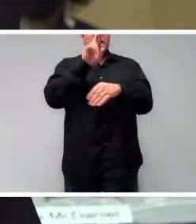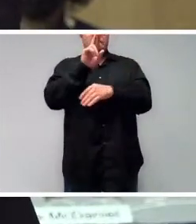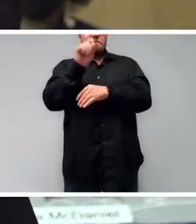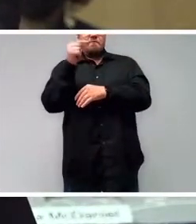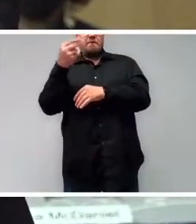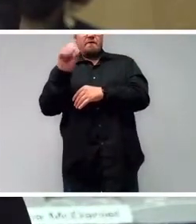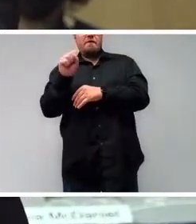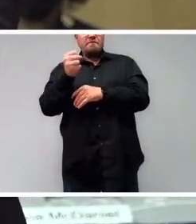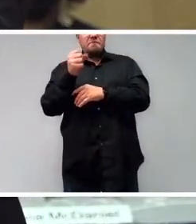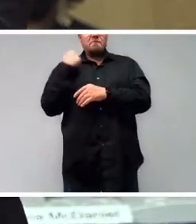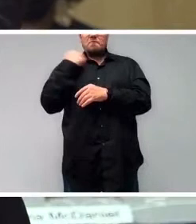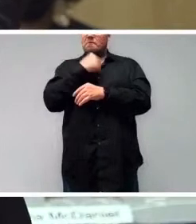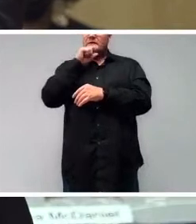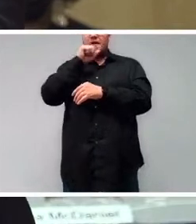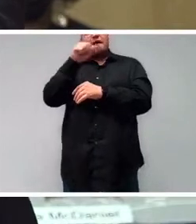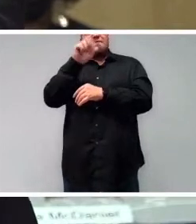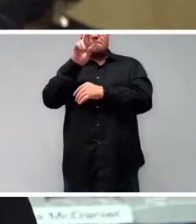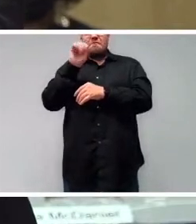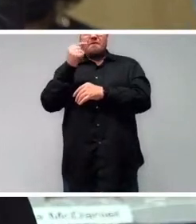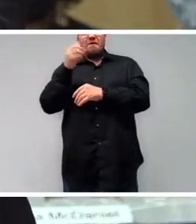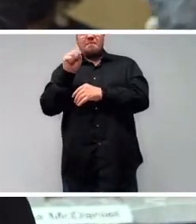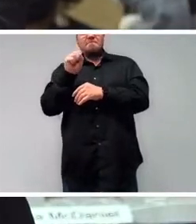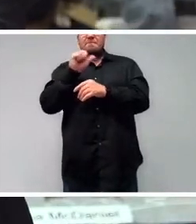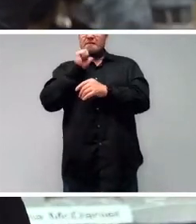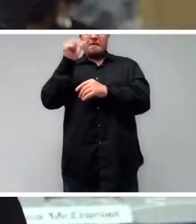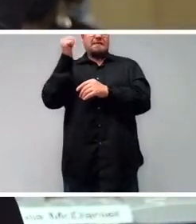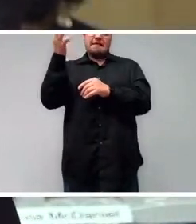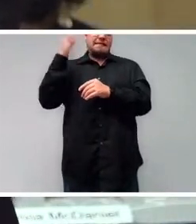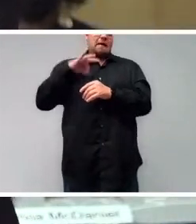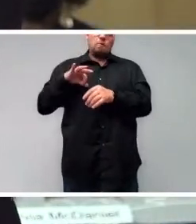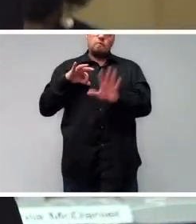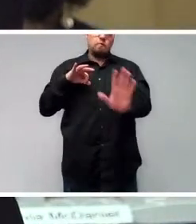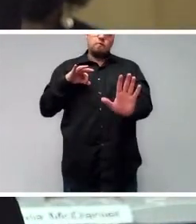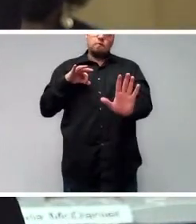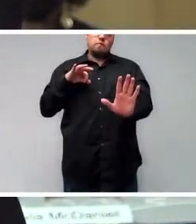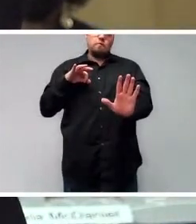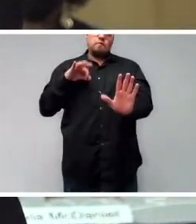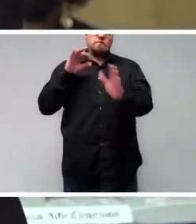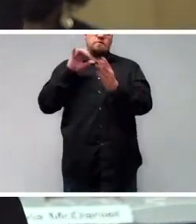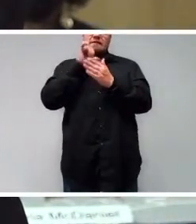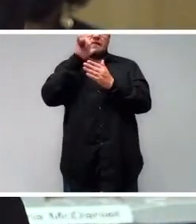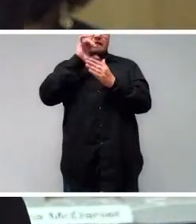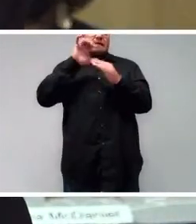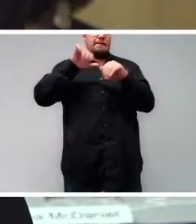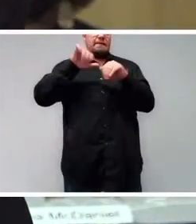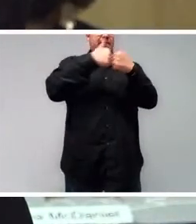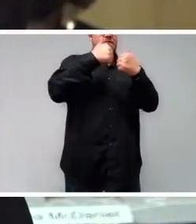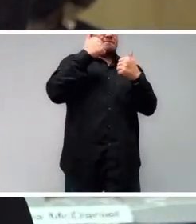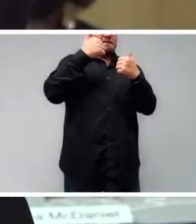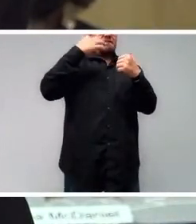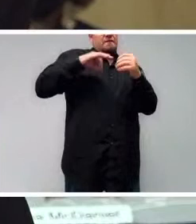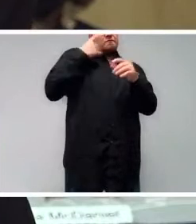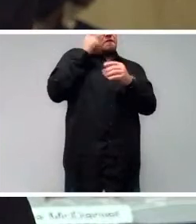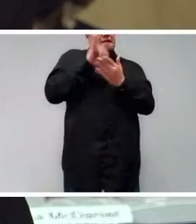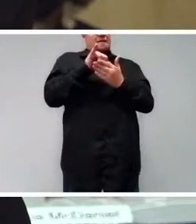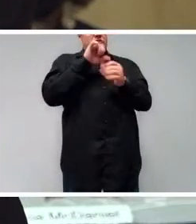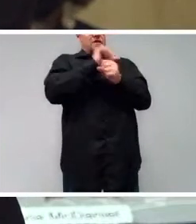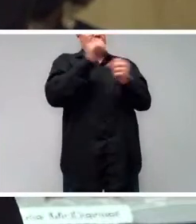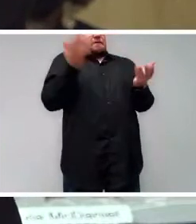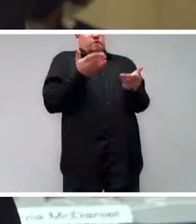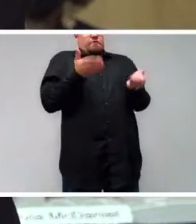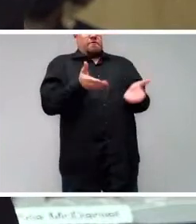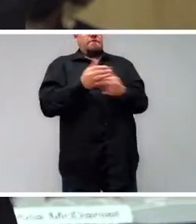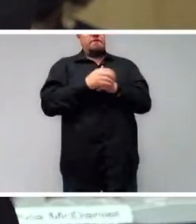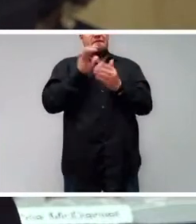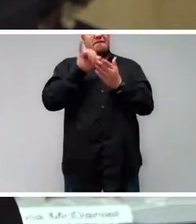they've been good to Salem-Keizer, but that doesn't count because they didn't need CTEC's competitive advantage for that job. So with that definition in